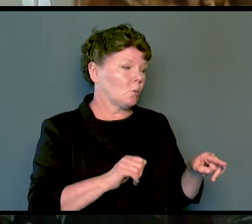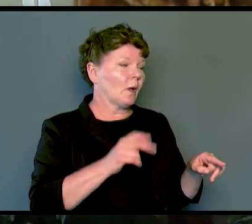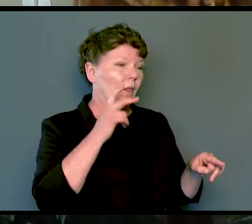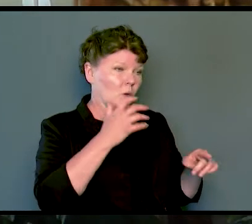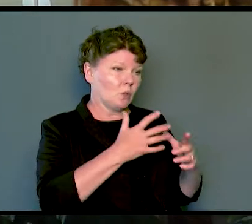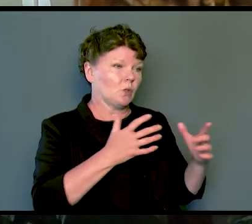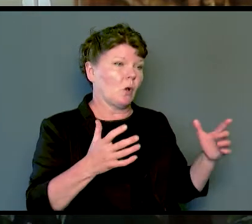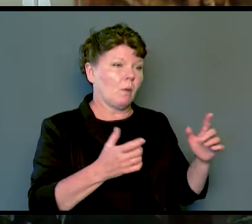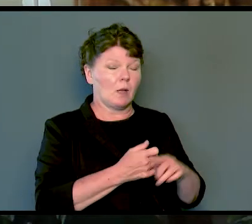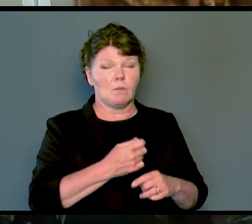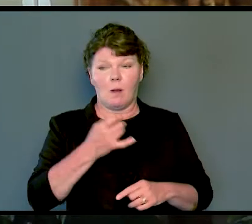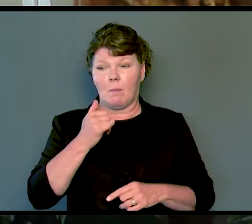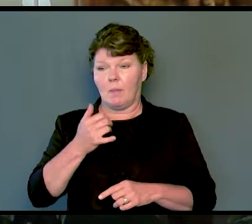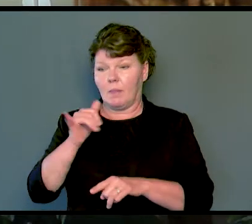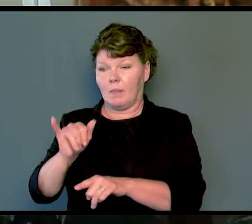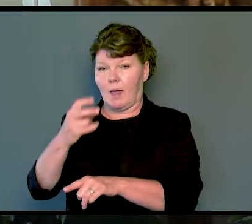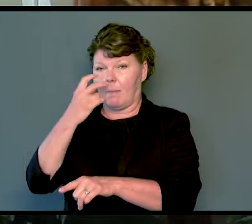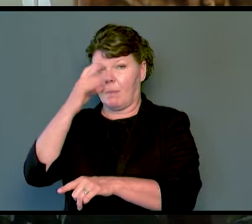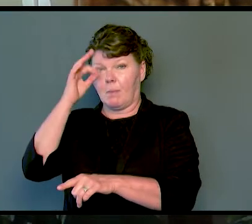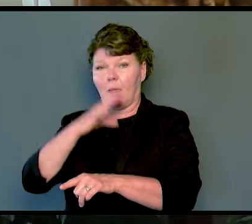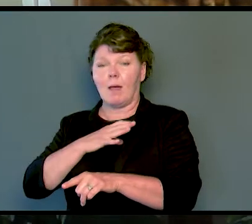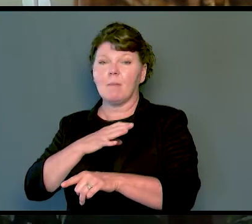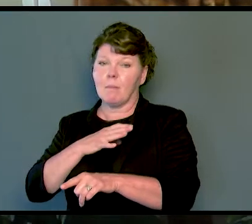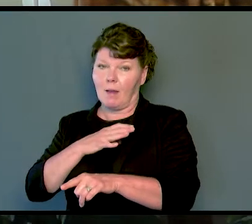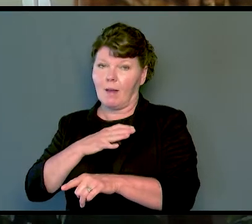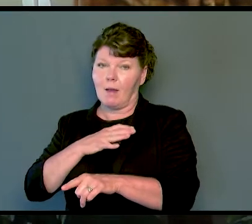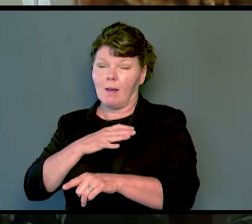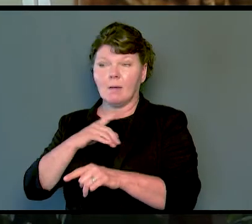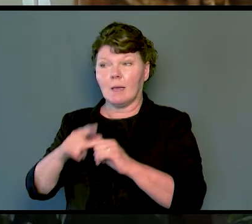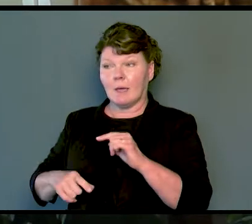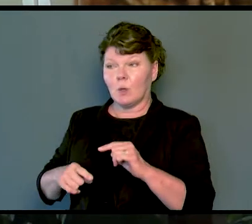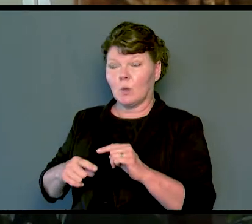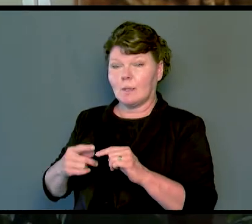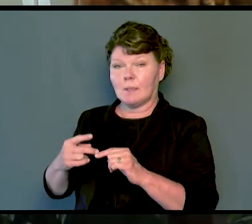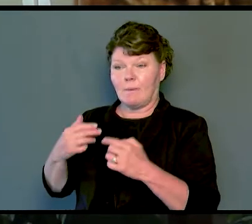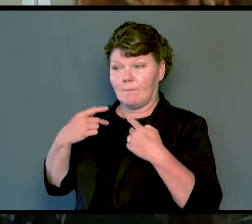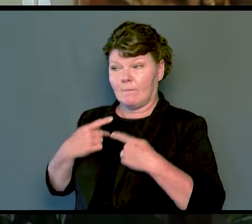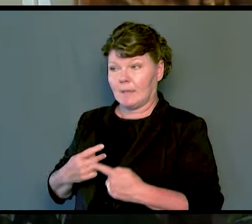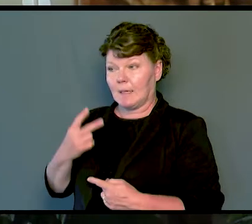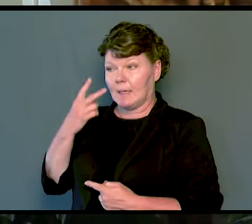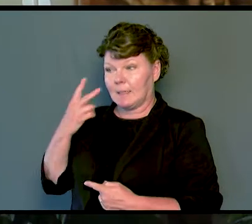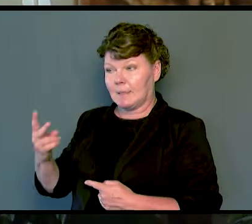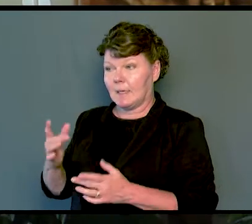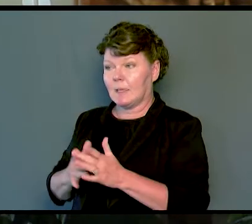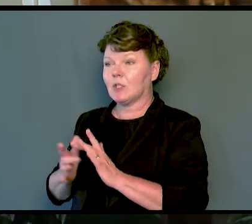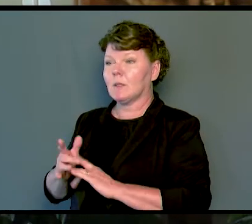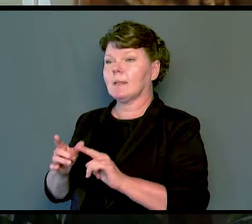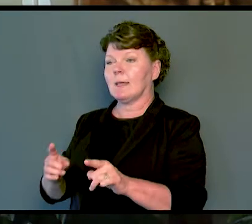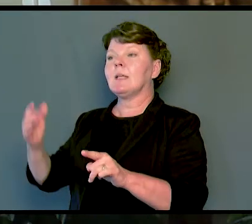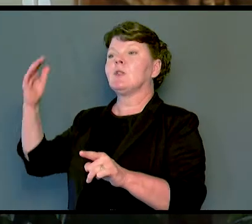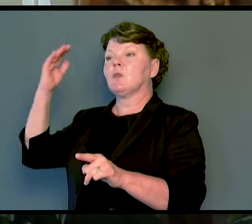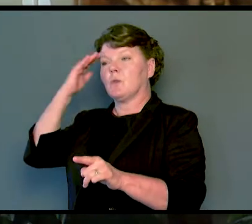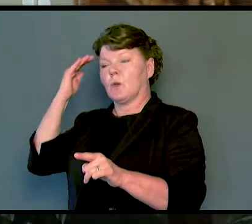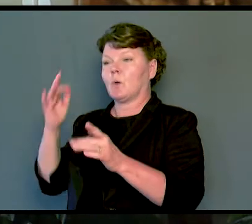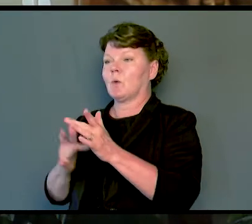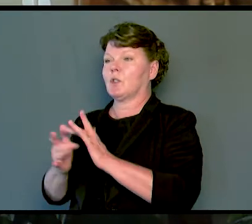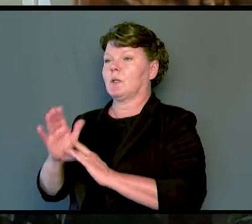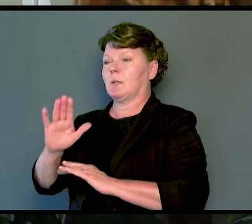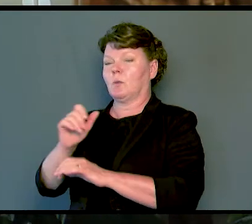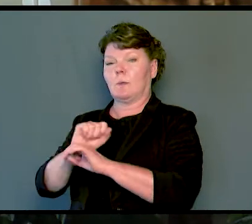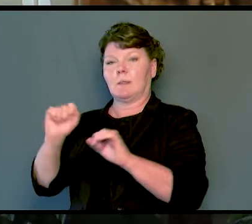from blind Bartimaeus. Even though he couldn't see physically, he still knew that Jesus was his Savior from